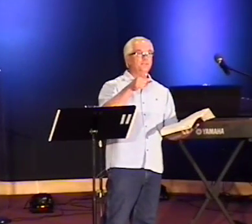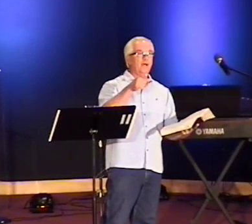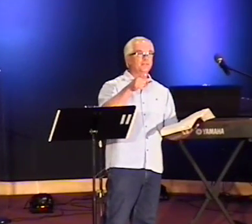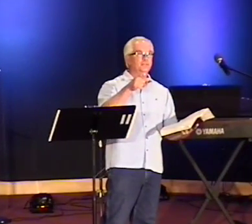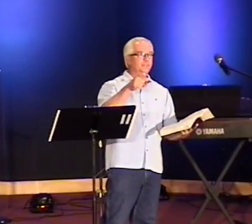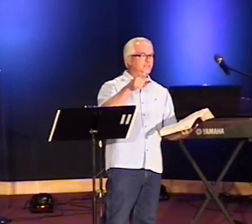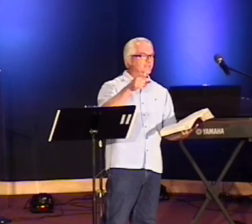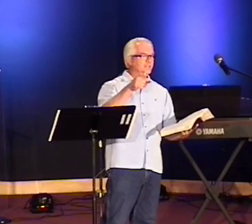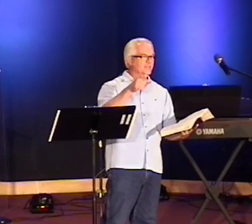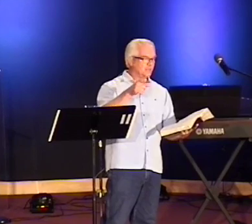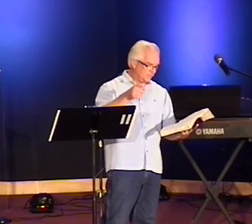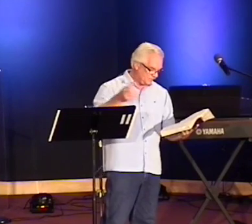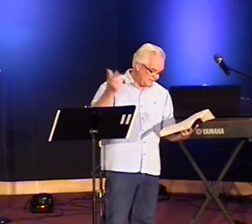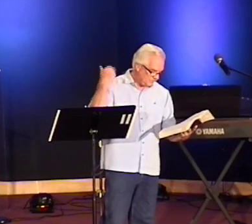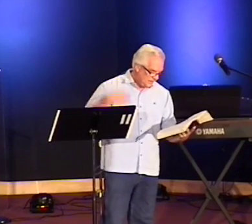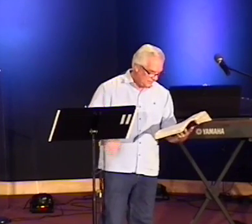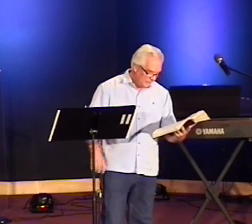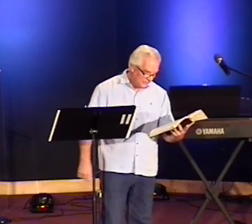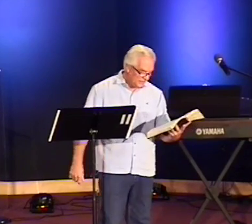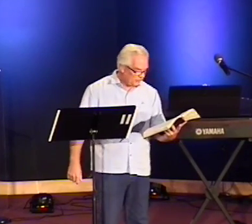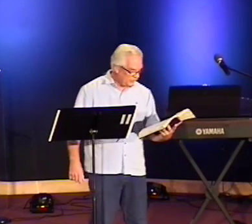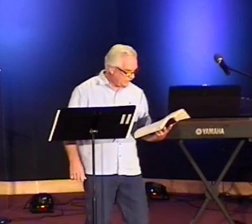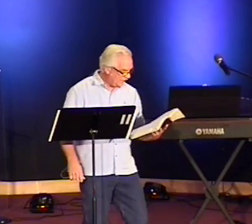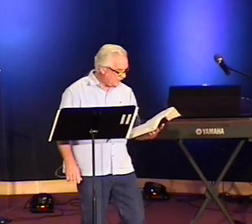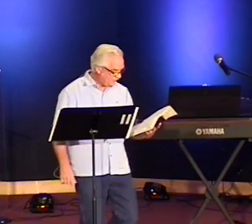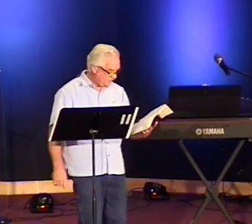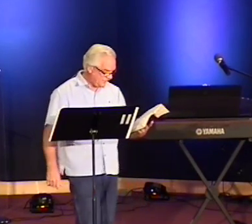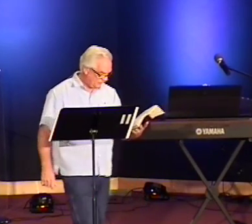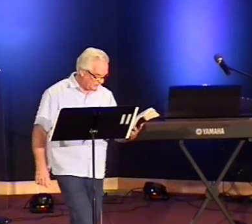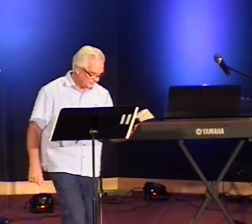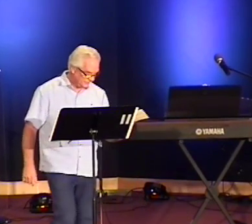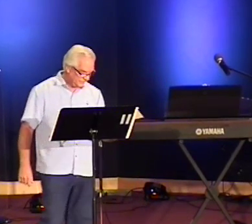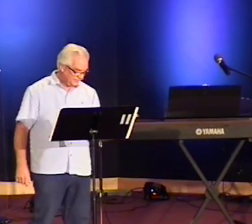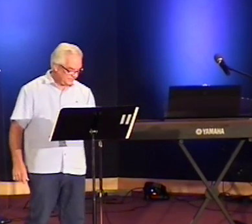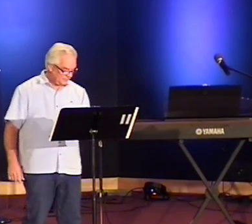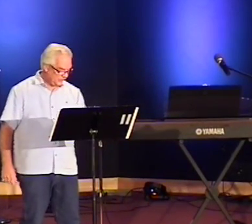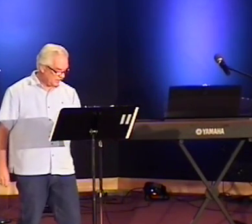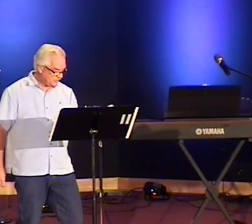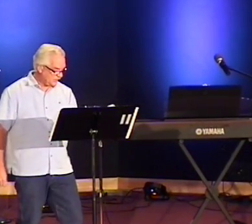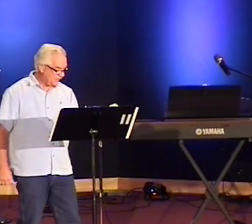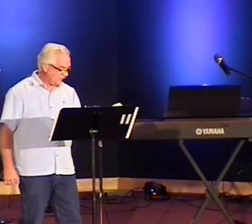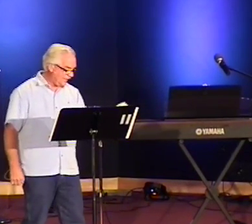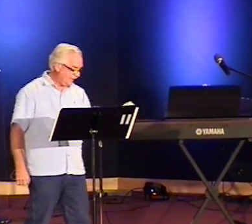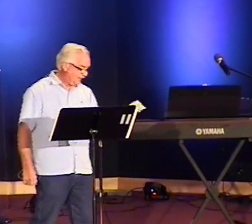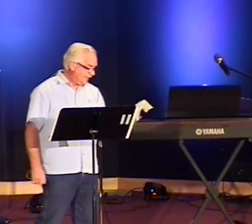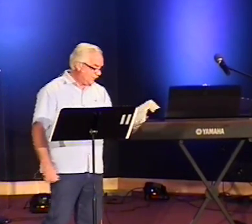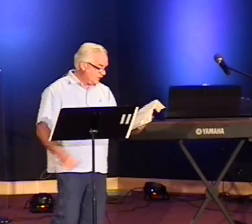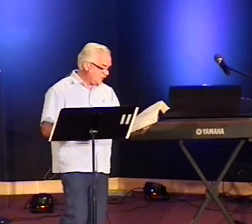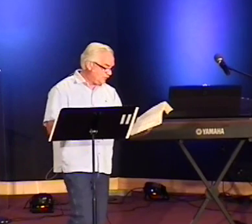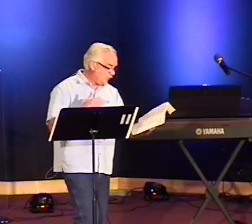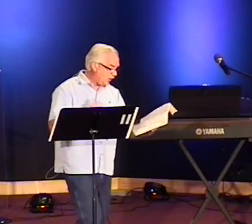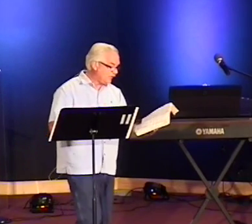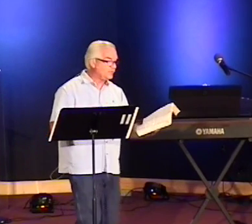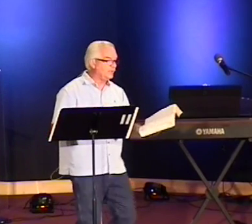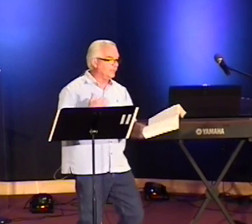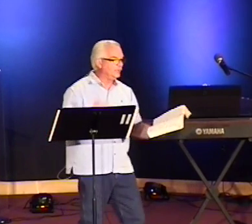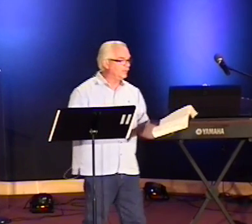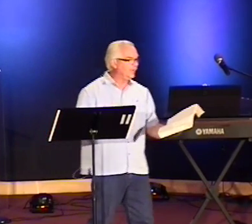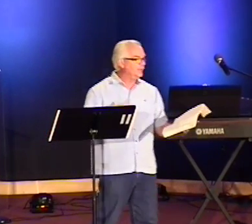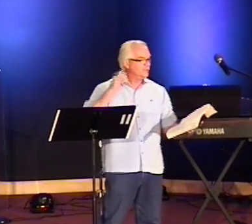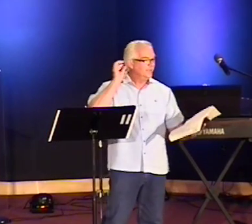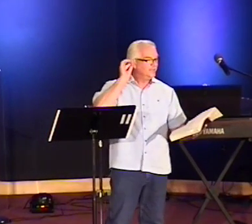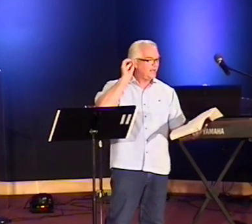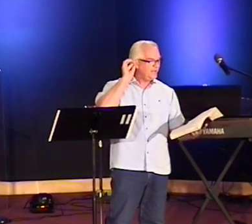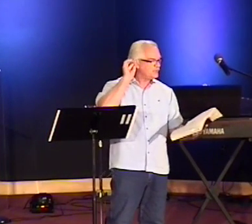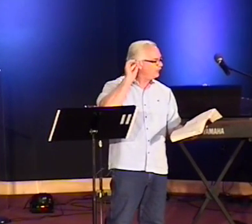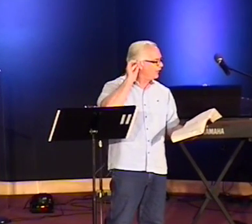Actually, that's minus 2 minutes, isn't it? Sorry about that. Ben, come on up. I've read that wrong. Come on up. Sorry about that. But he says, do all things without grumbling and